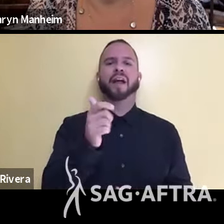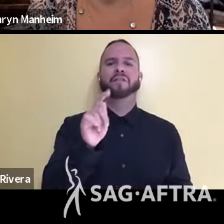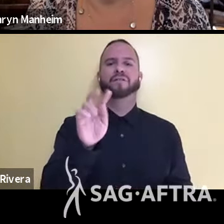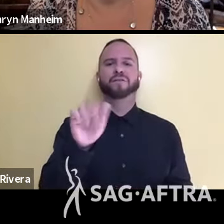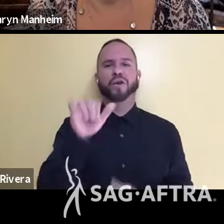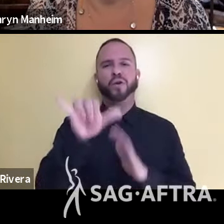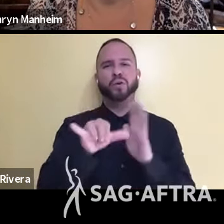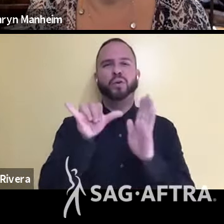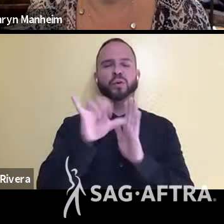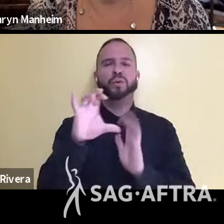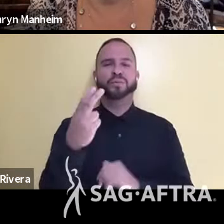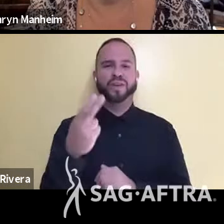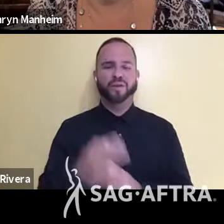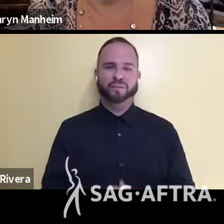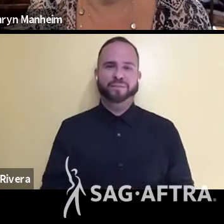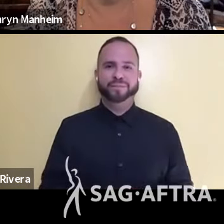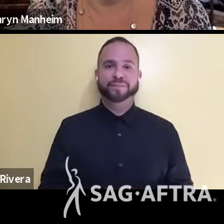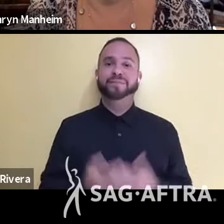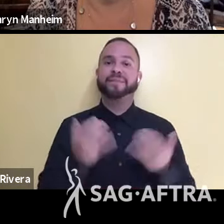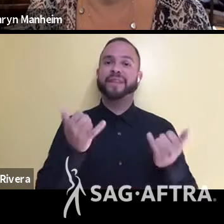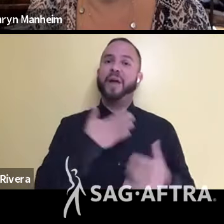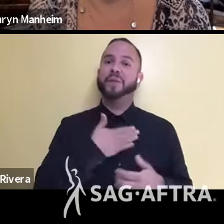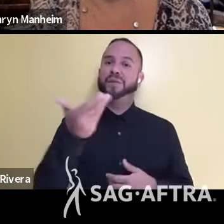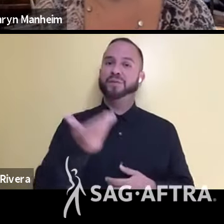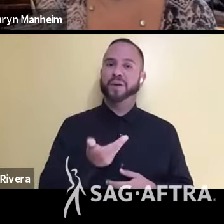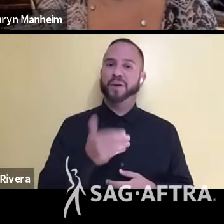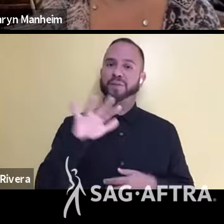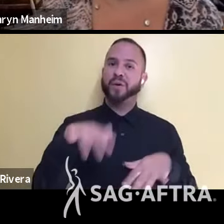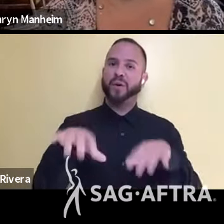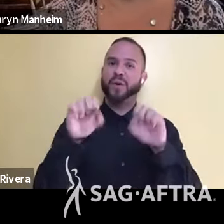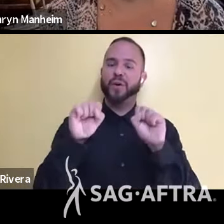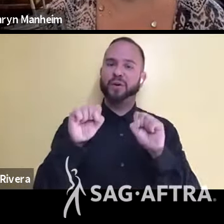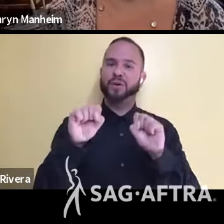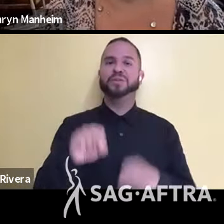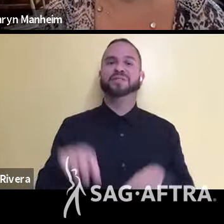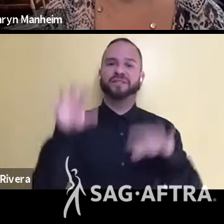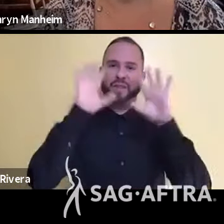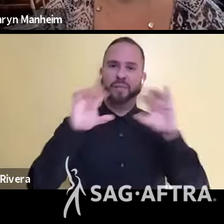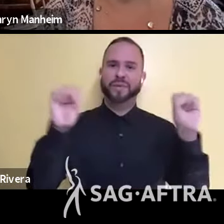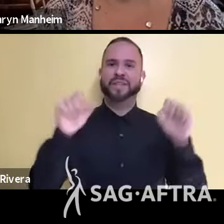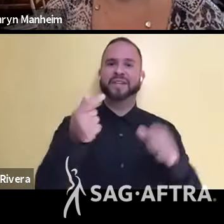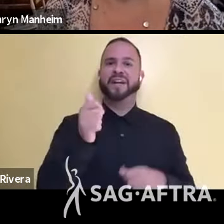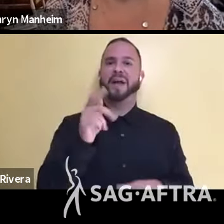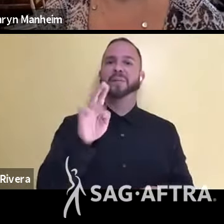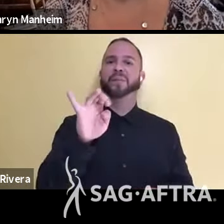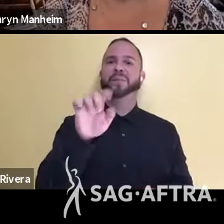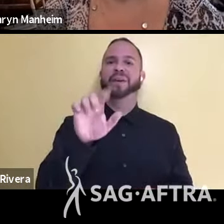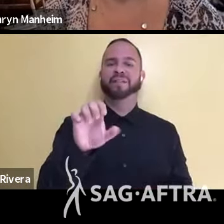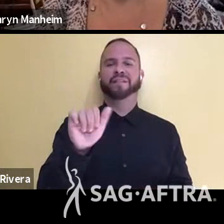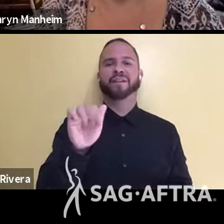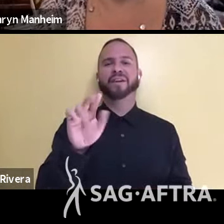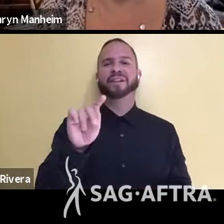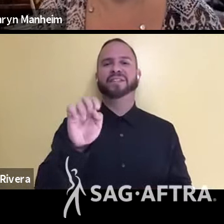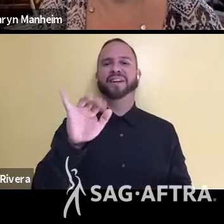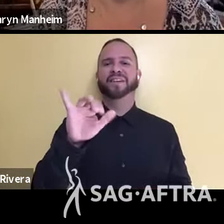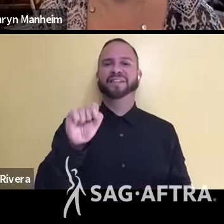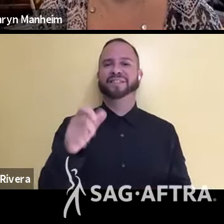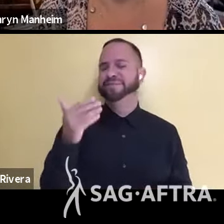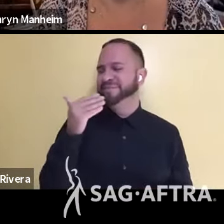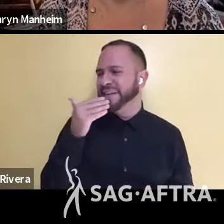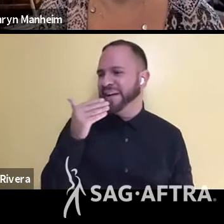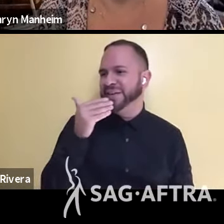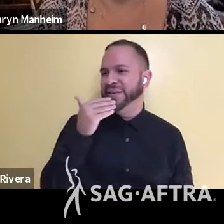And now, please welcome your host, SAG-AFTRA President Gabrielle Carteris. Thank you, Pamela. Thank